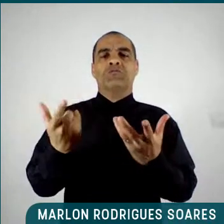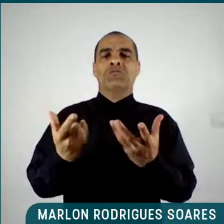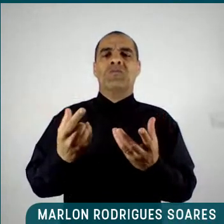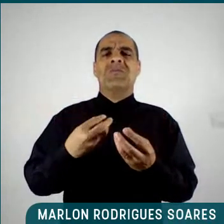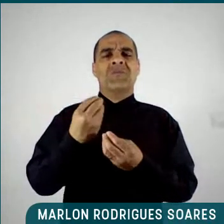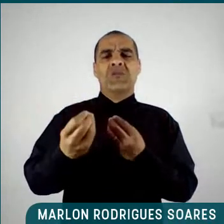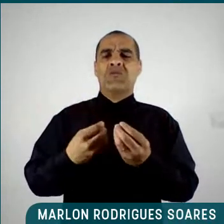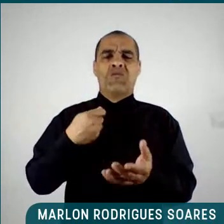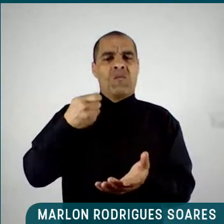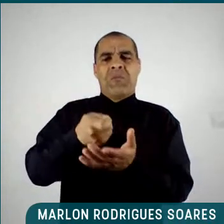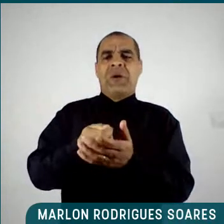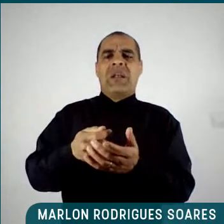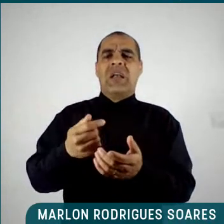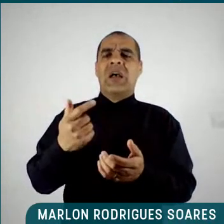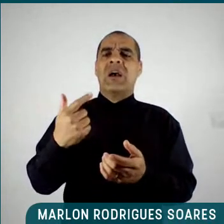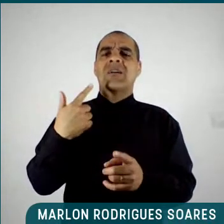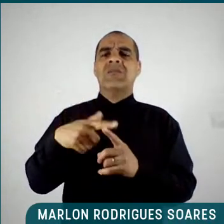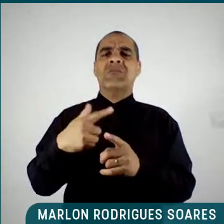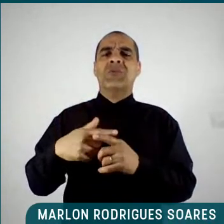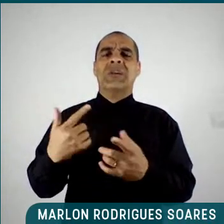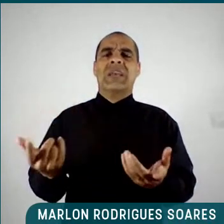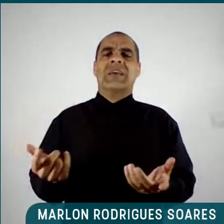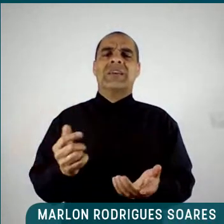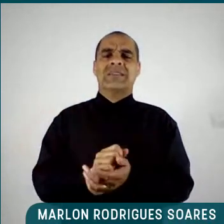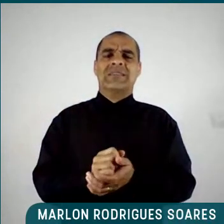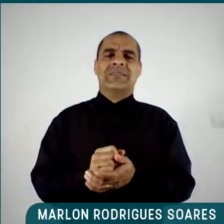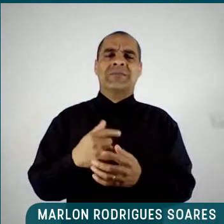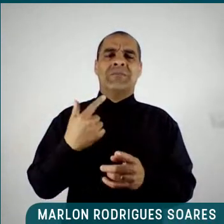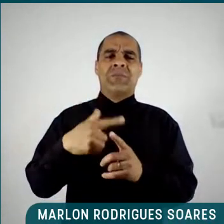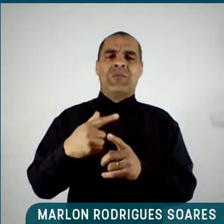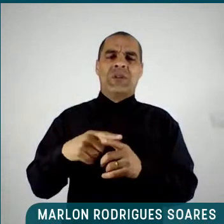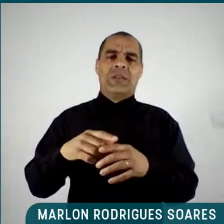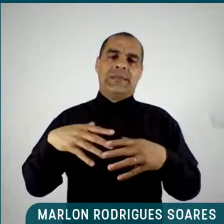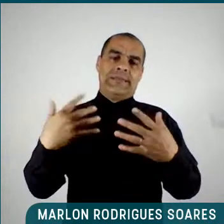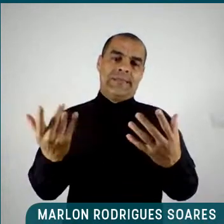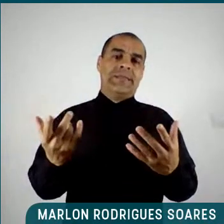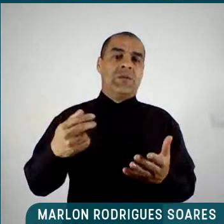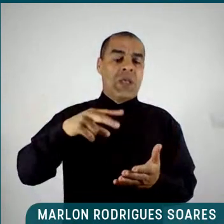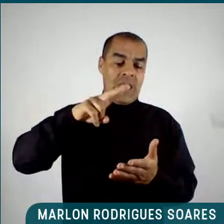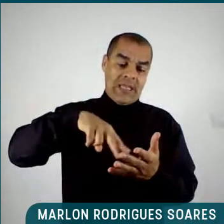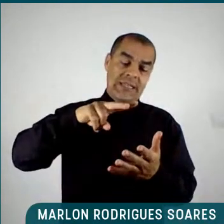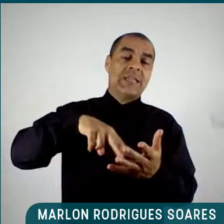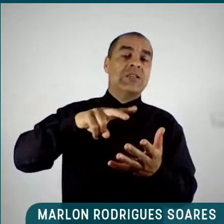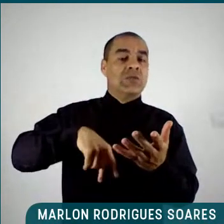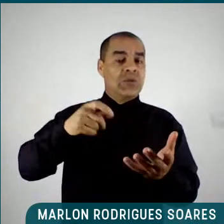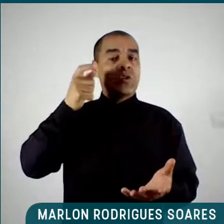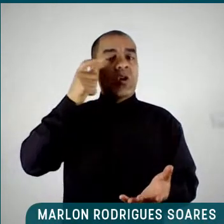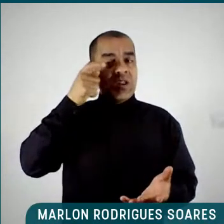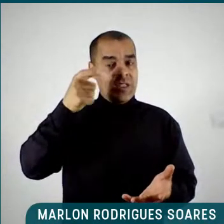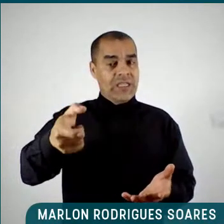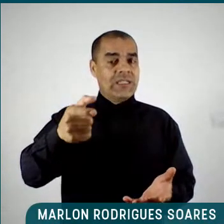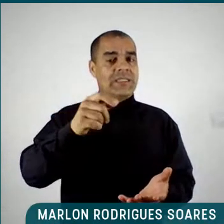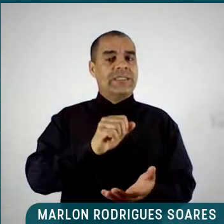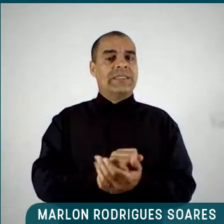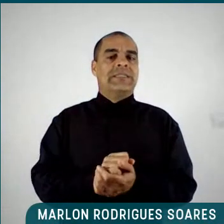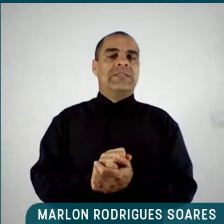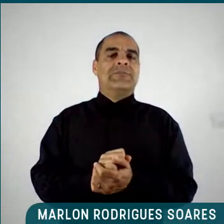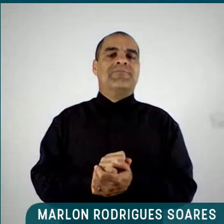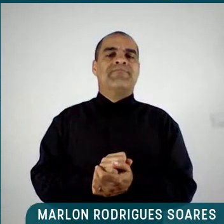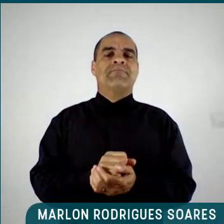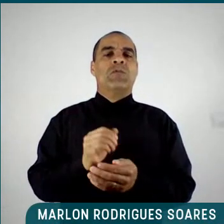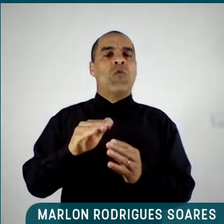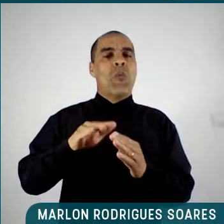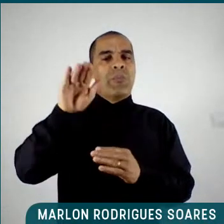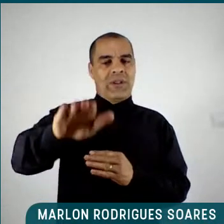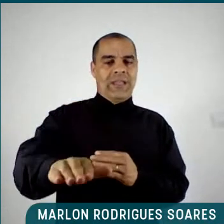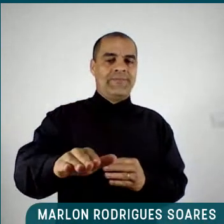não vou evaders. pagar para o These Estado. are the people that believe that Então, quem quiser they fazer achieved isso, what they super achieved just interessante por esse based on lado. their effort, but normally it's